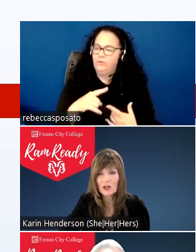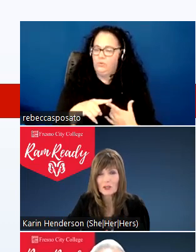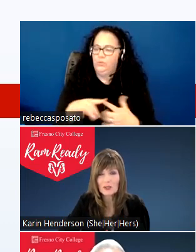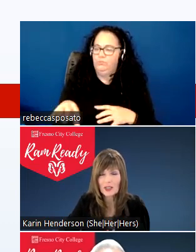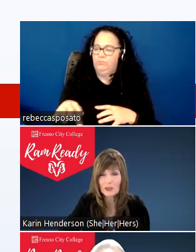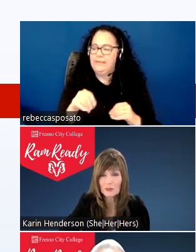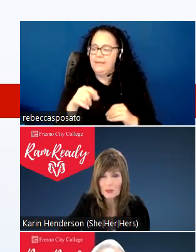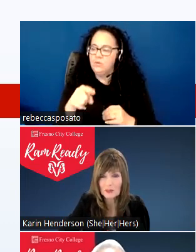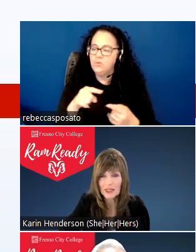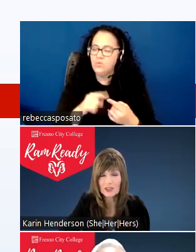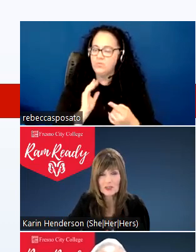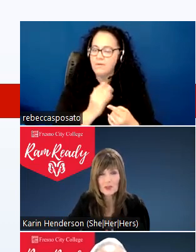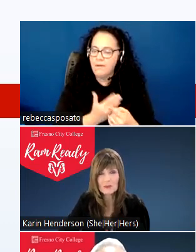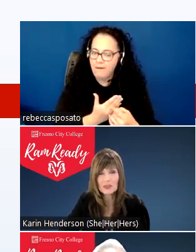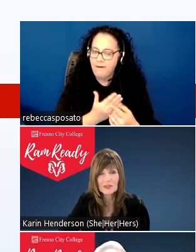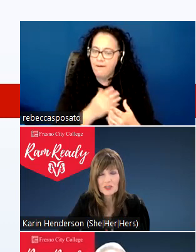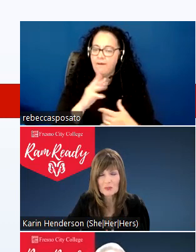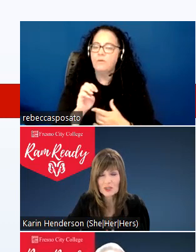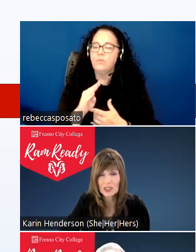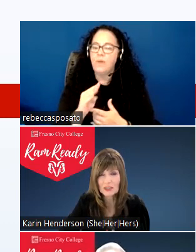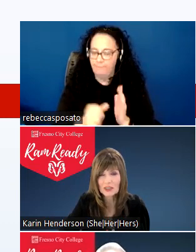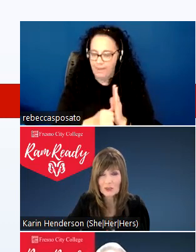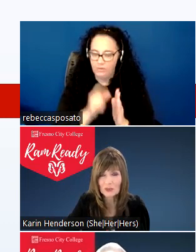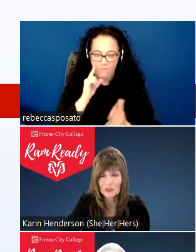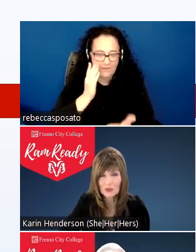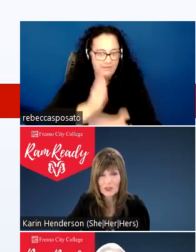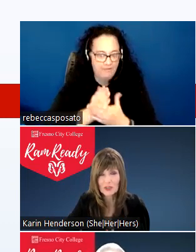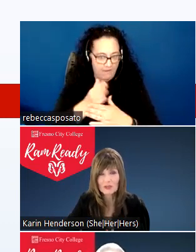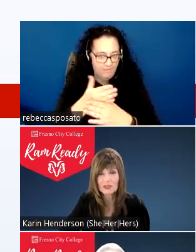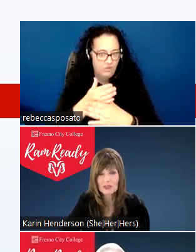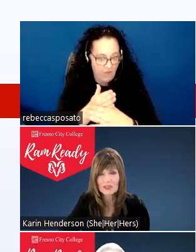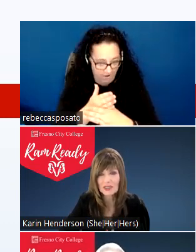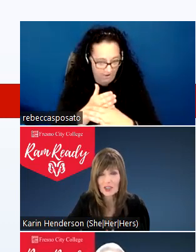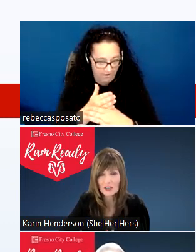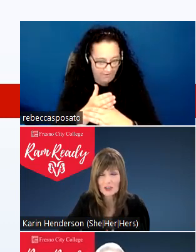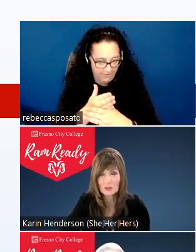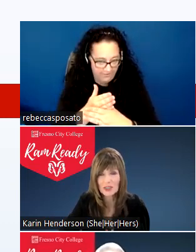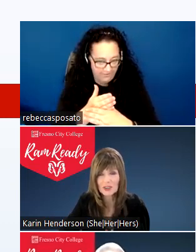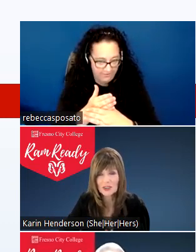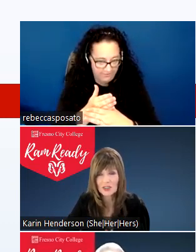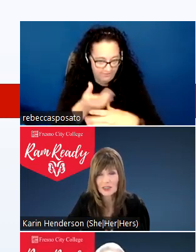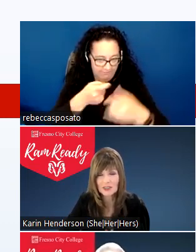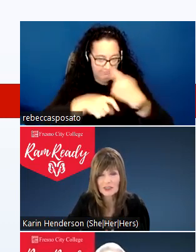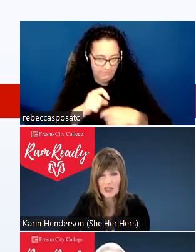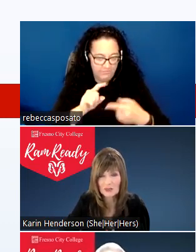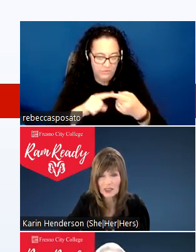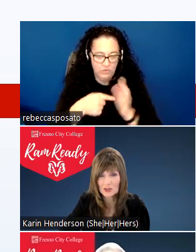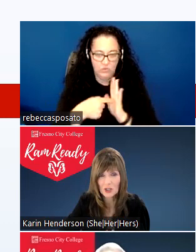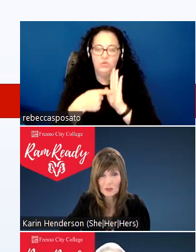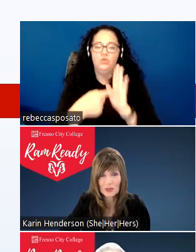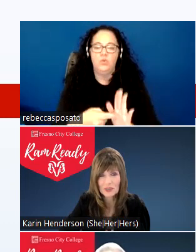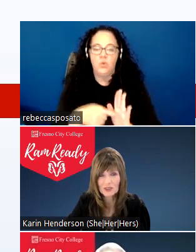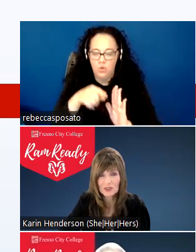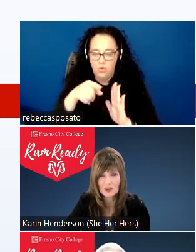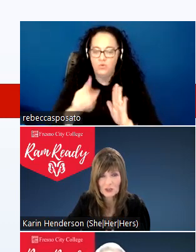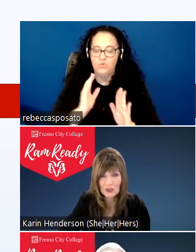our webpage. So I'm going to stop share and get over to our Fresno City College homepage. And then I'd like to navigate to